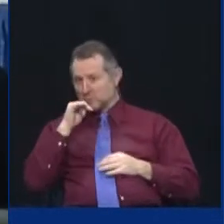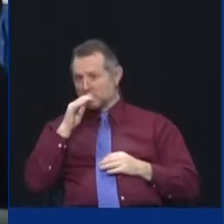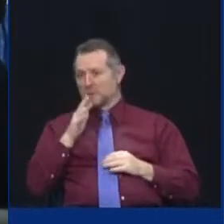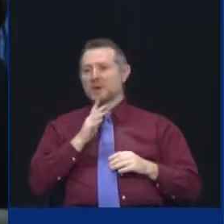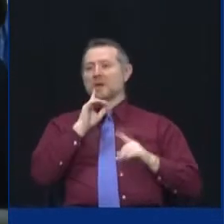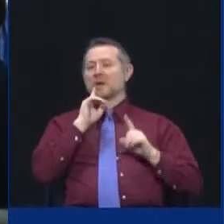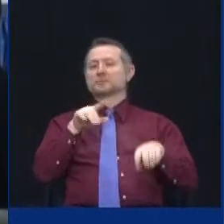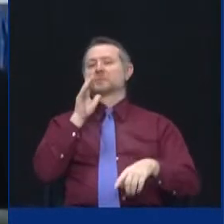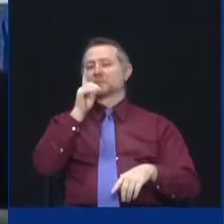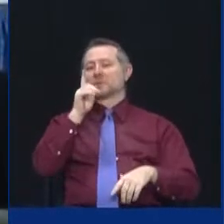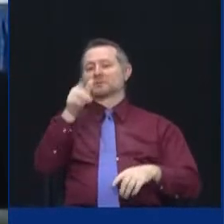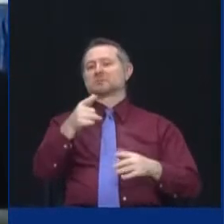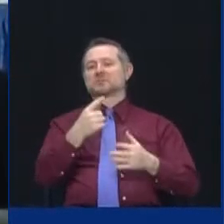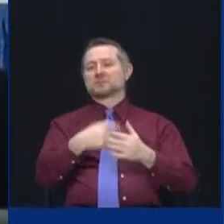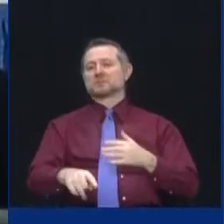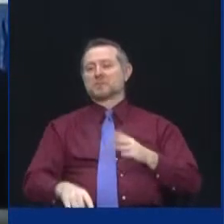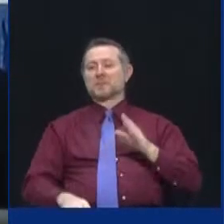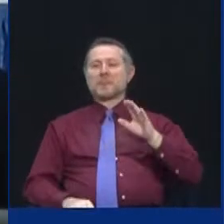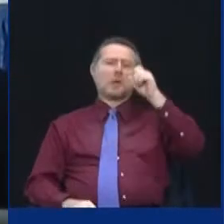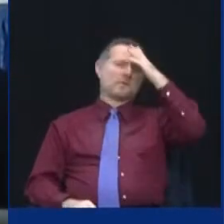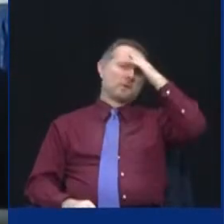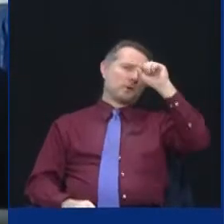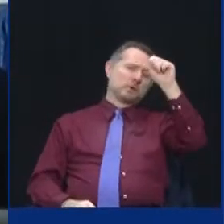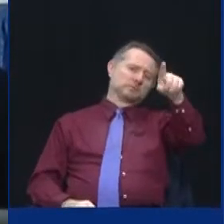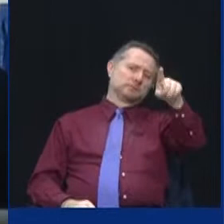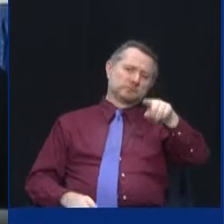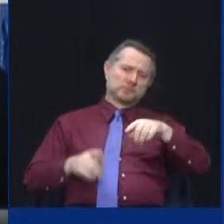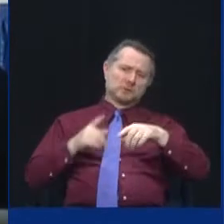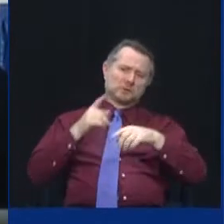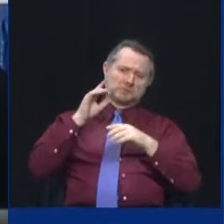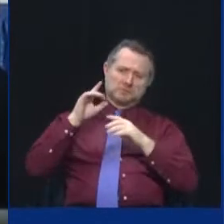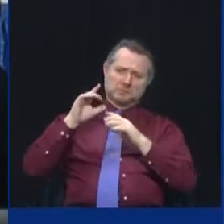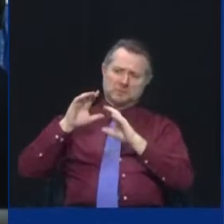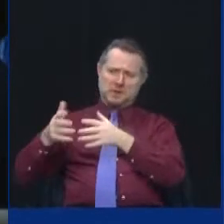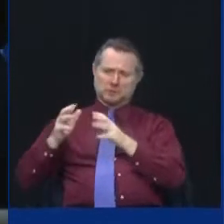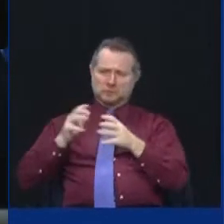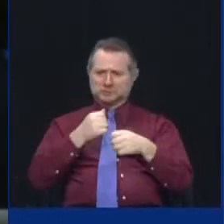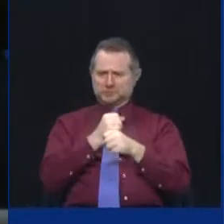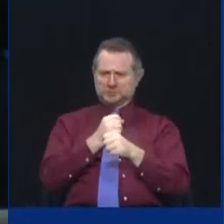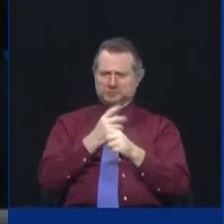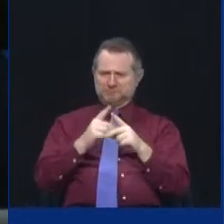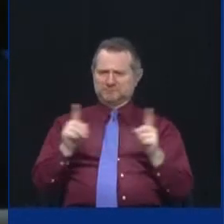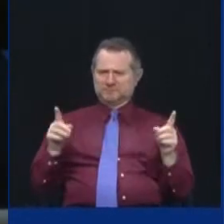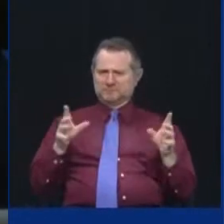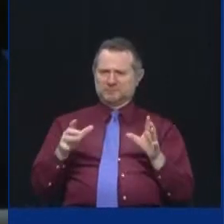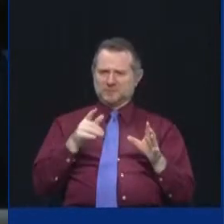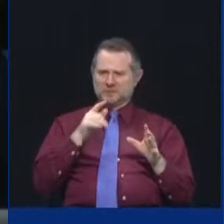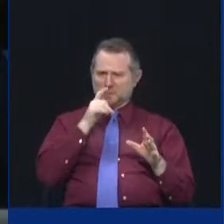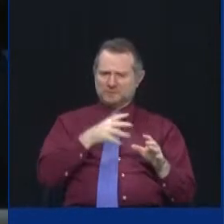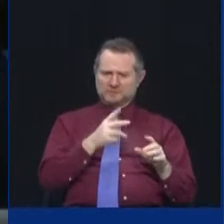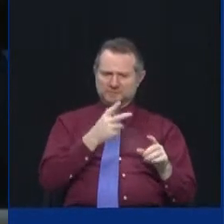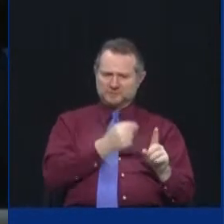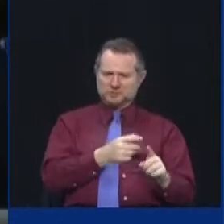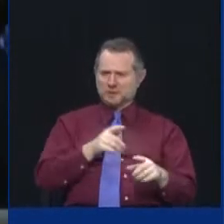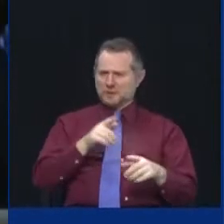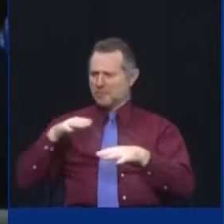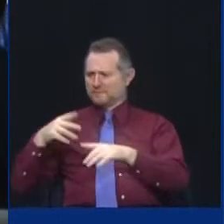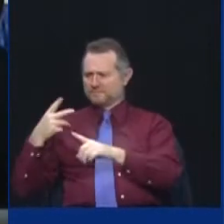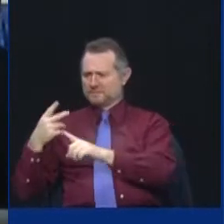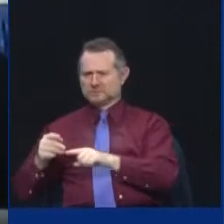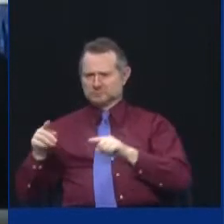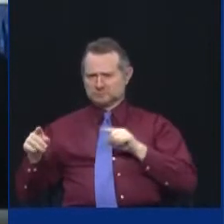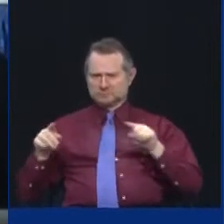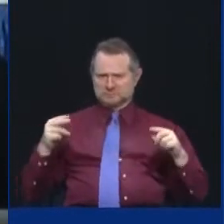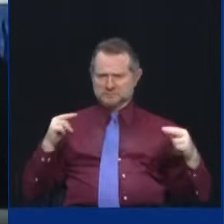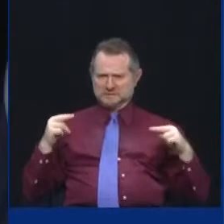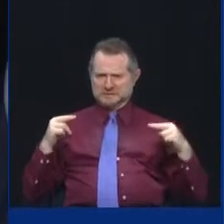avoid creating sort of a class system among vaccinated people and unvaccinated people when you do things like